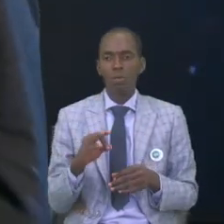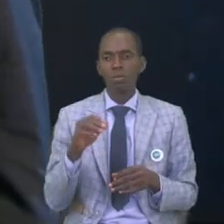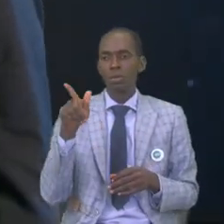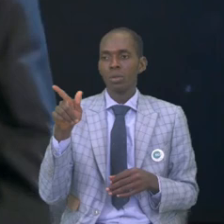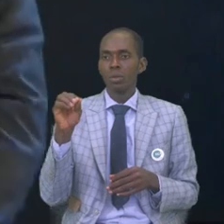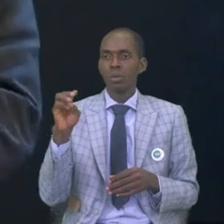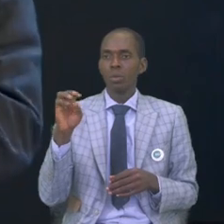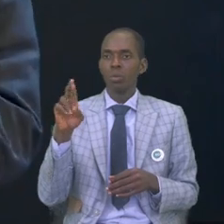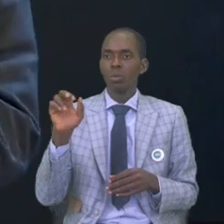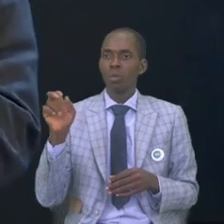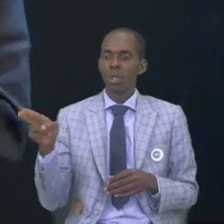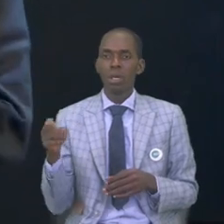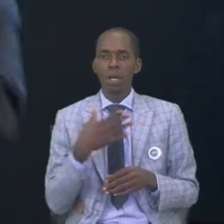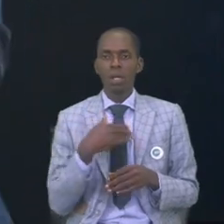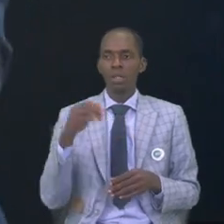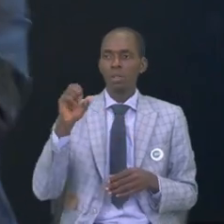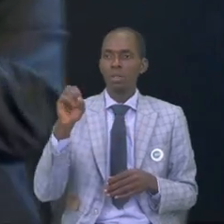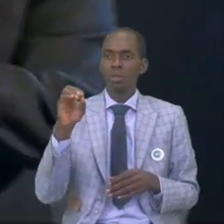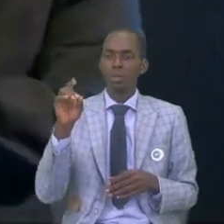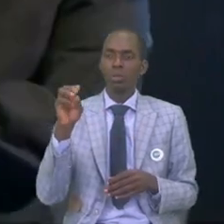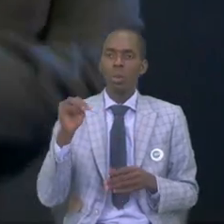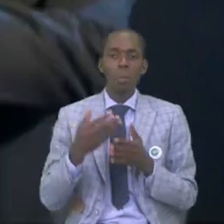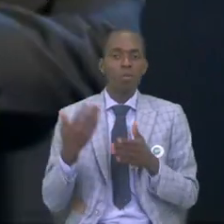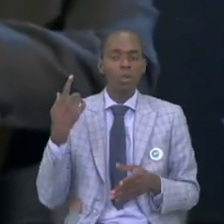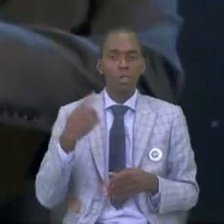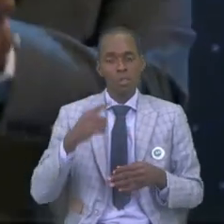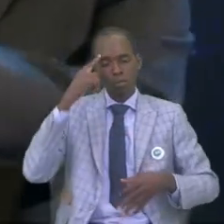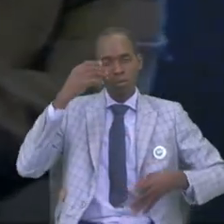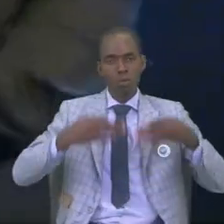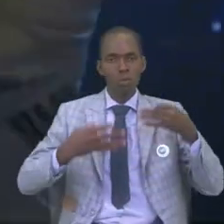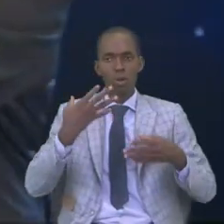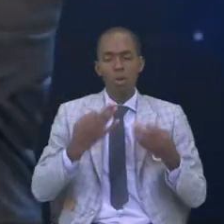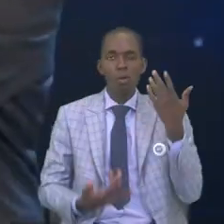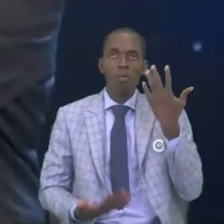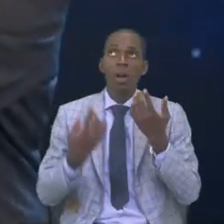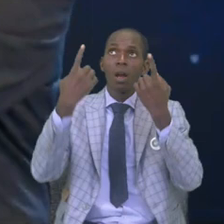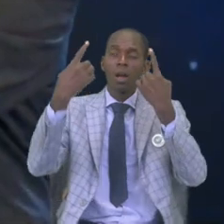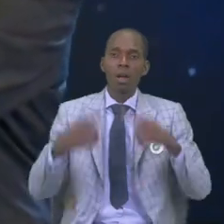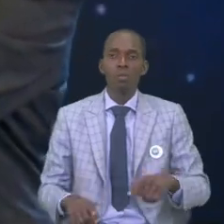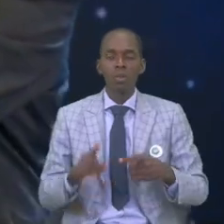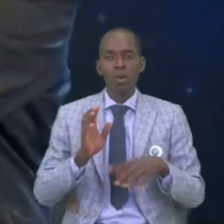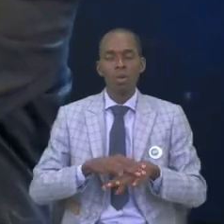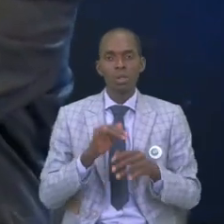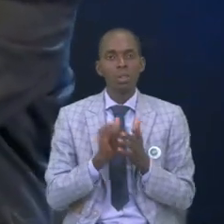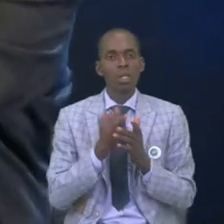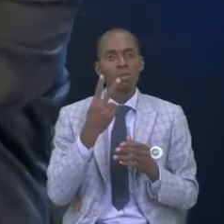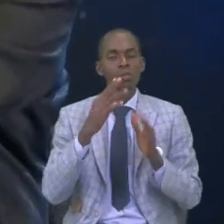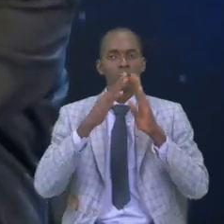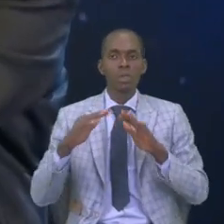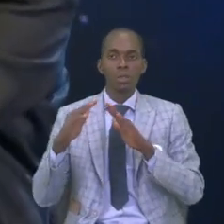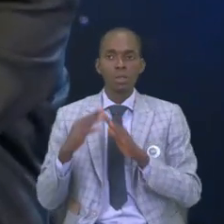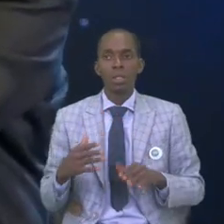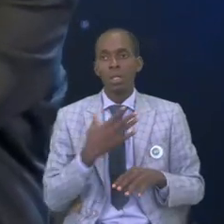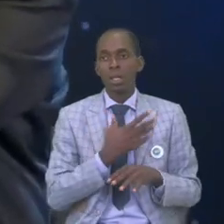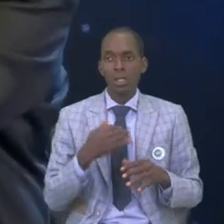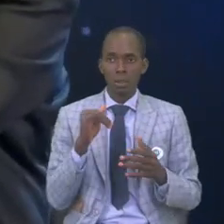judgment came on Sodom and Gomorrah. So as for the great tribulation, I will not pass